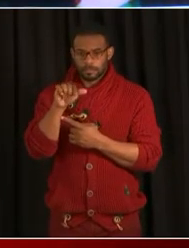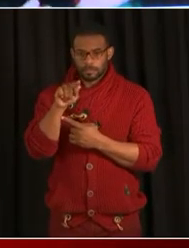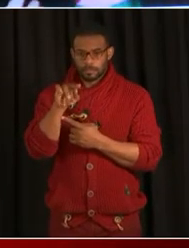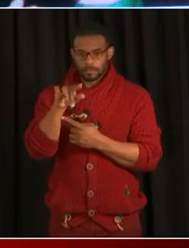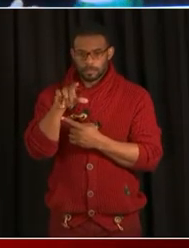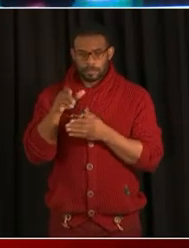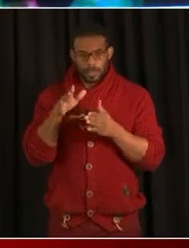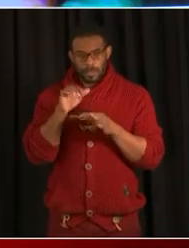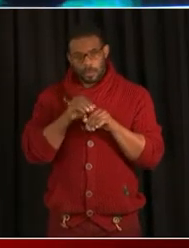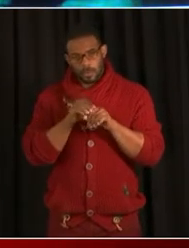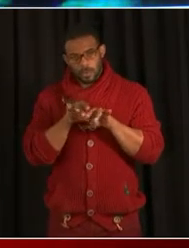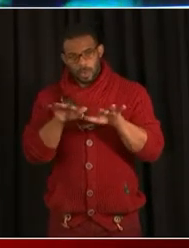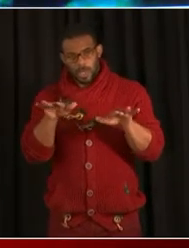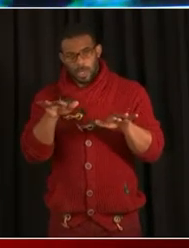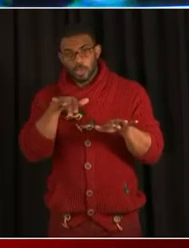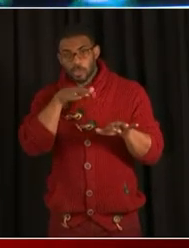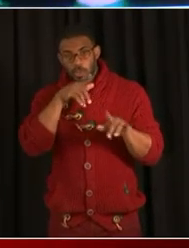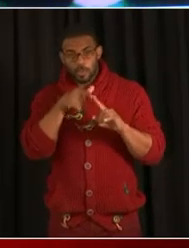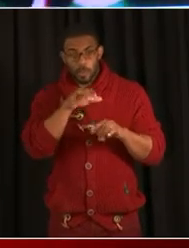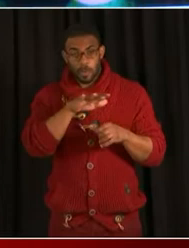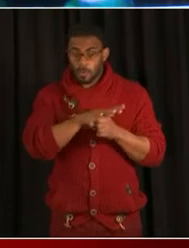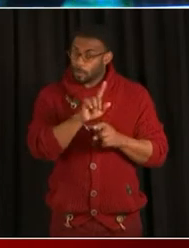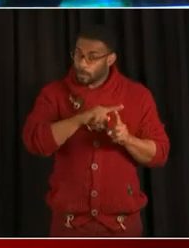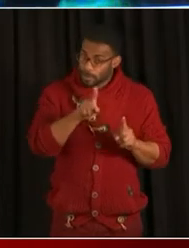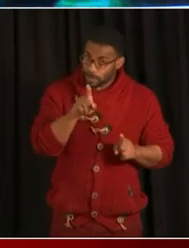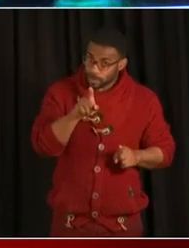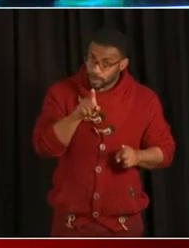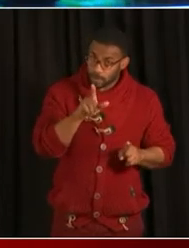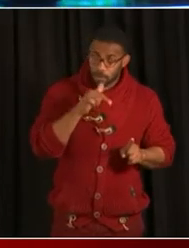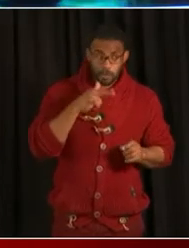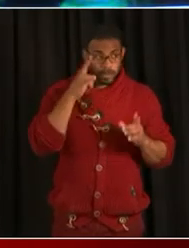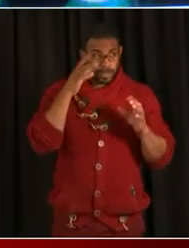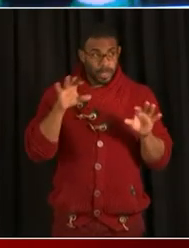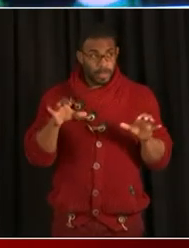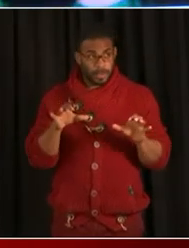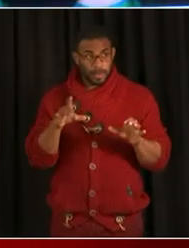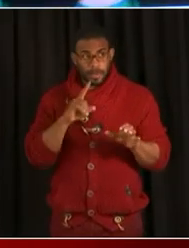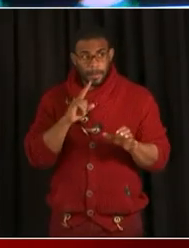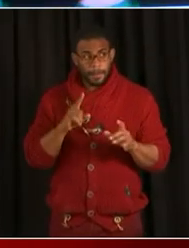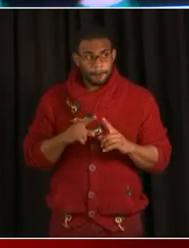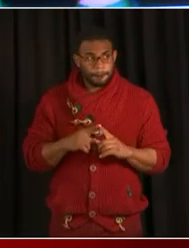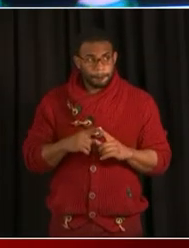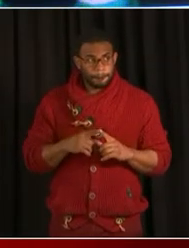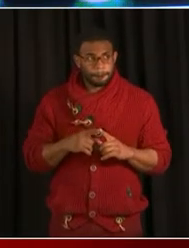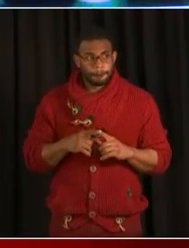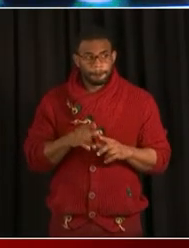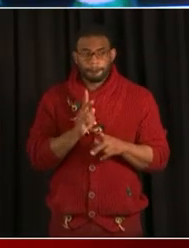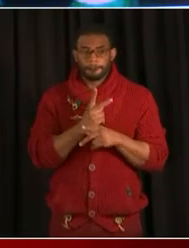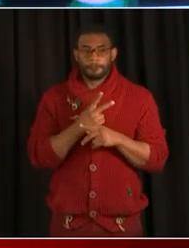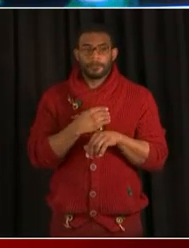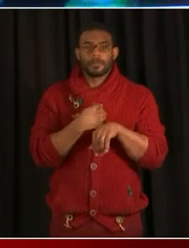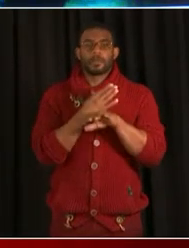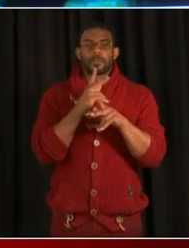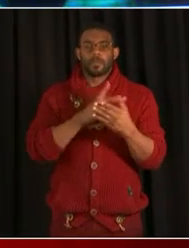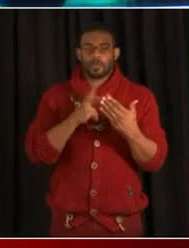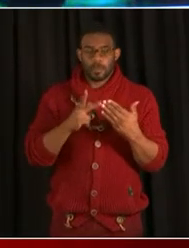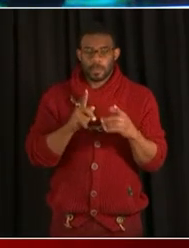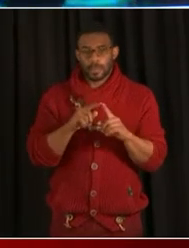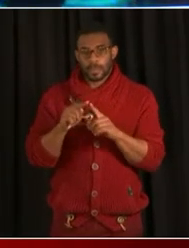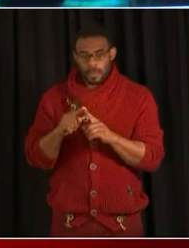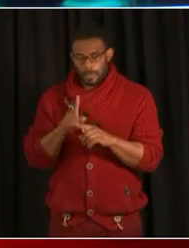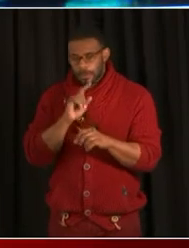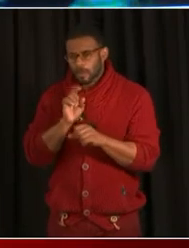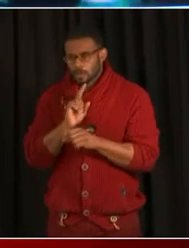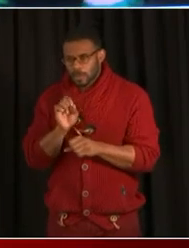spreading the germs from COVID. But what we've decided to do is to produce virtual programs